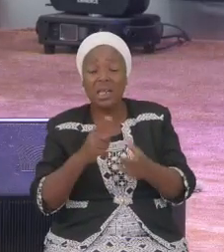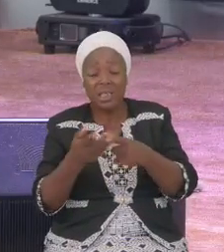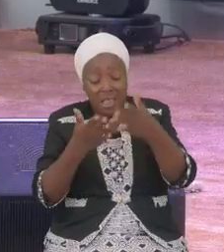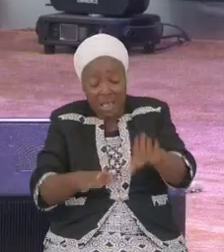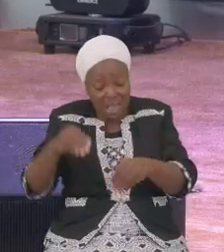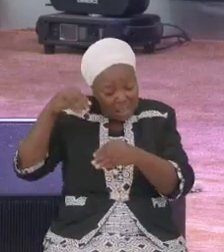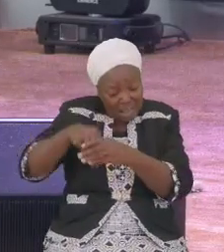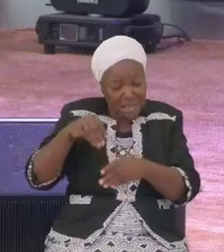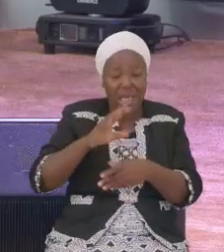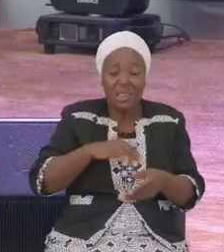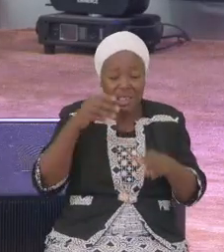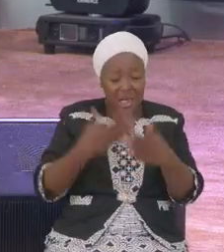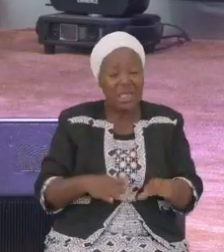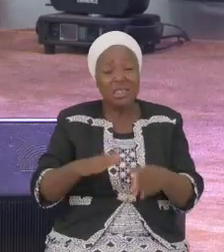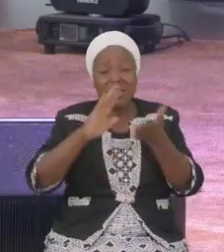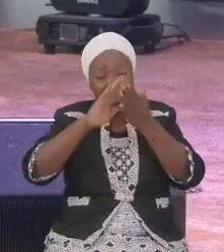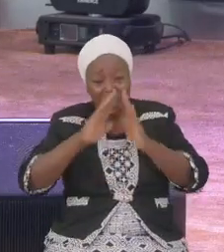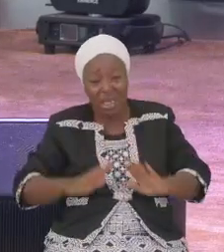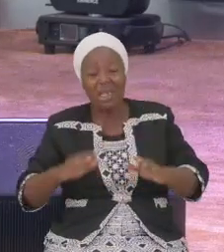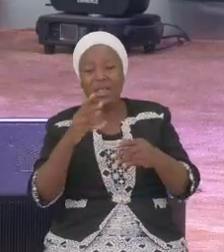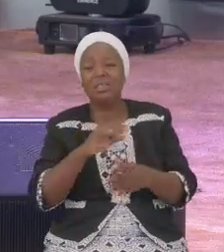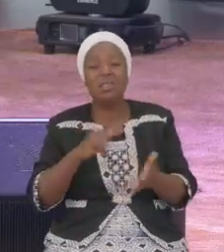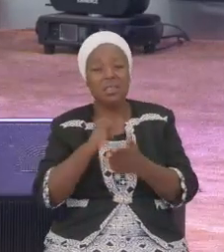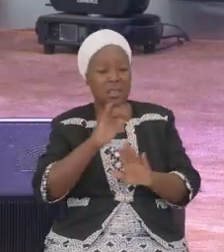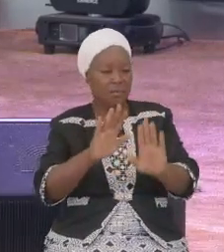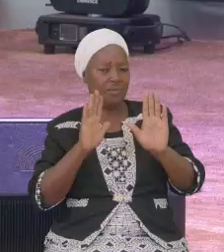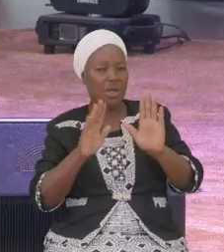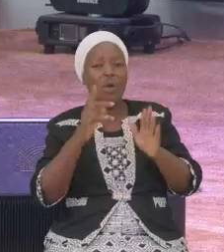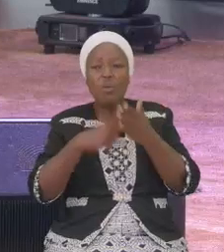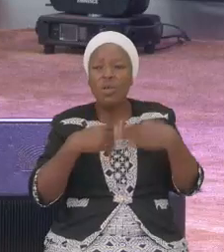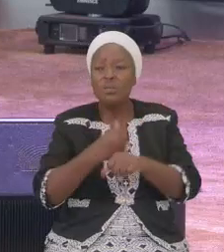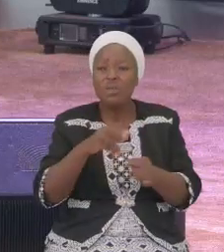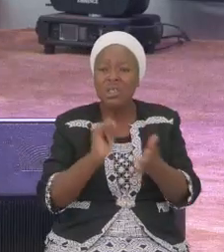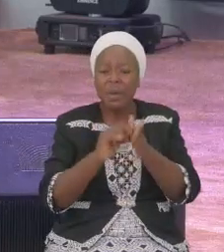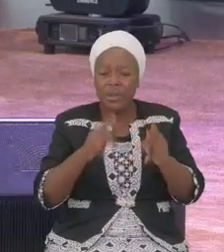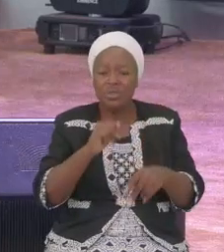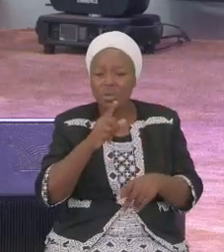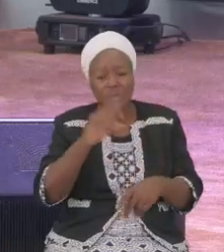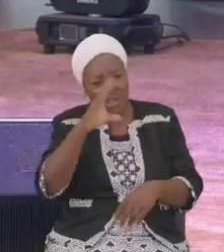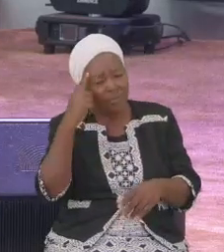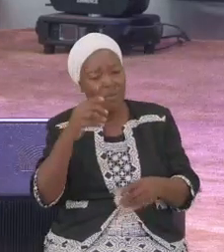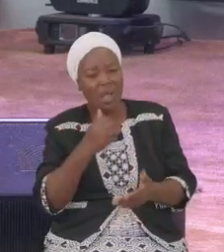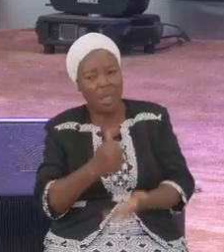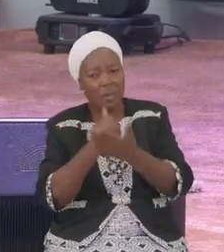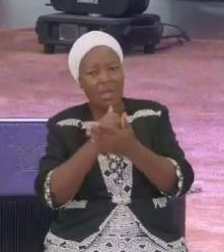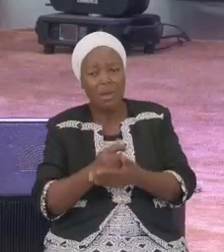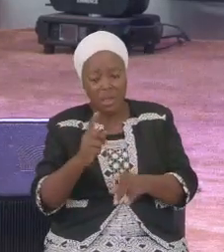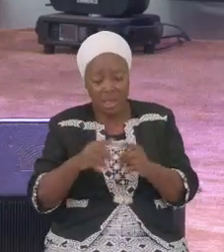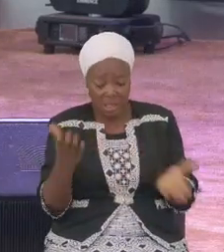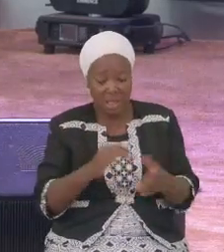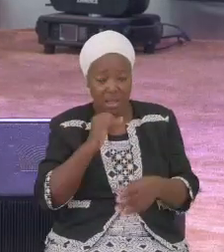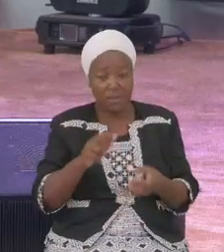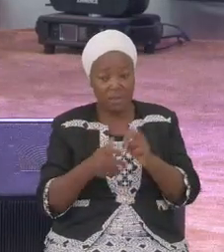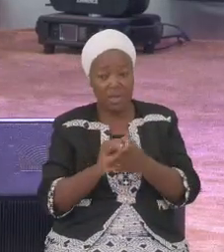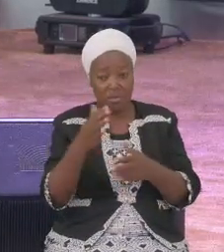in silence? Fear. What makes a person not to seek for help? That, here is the problem you have,